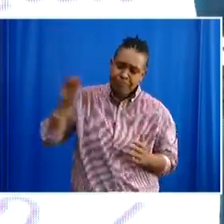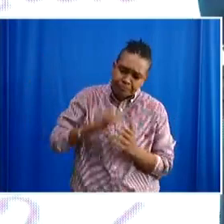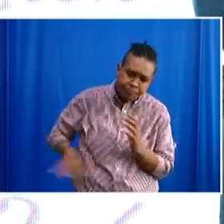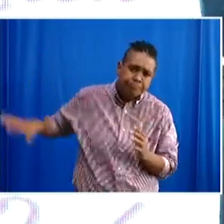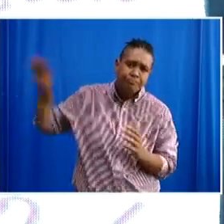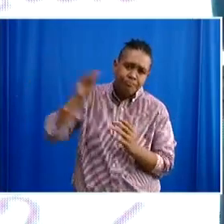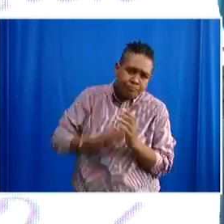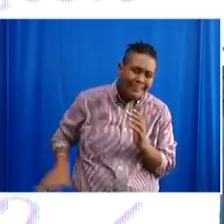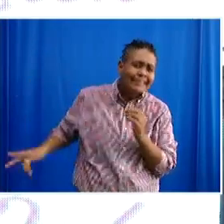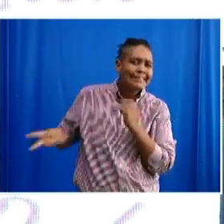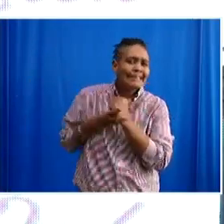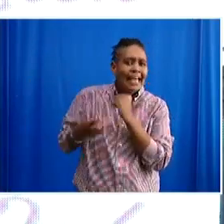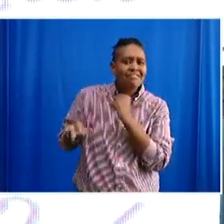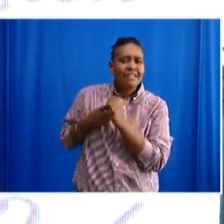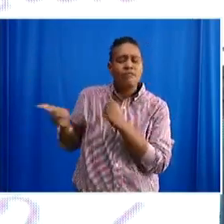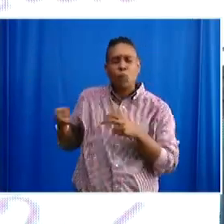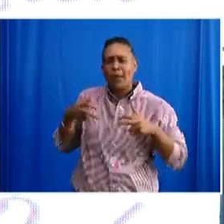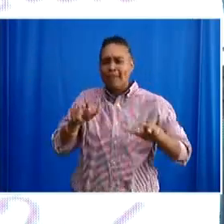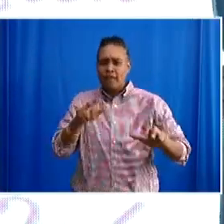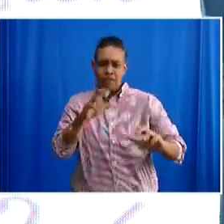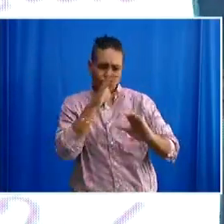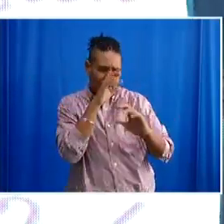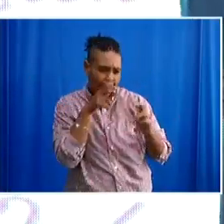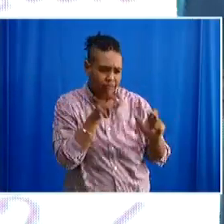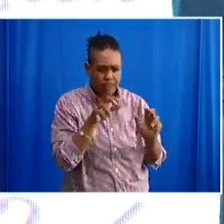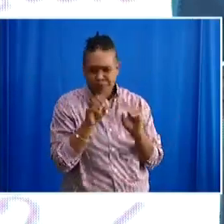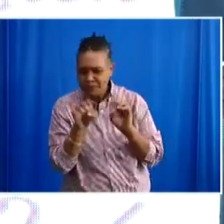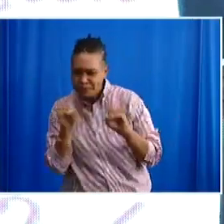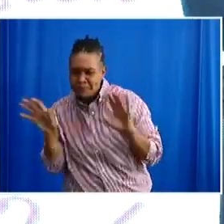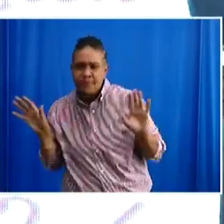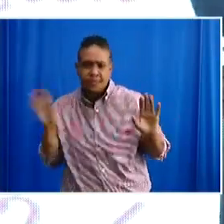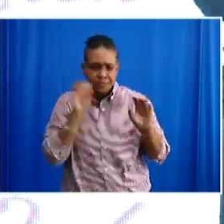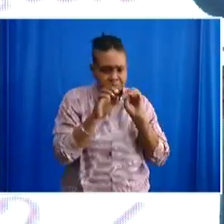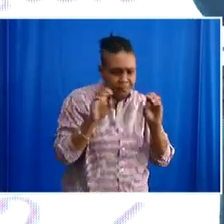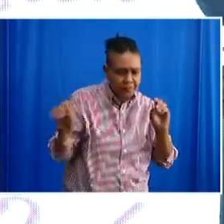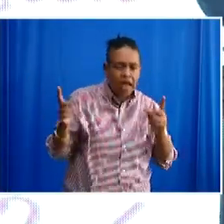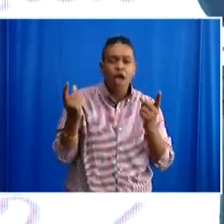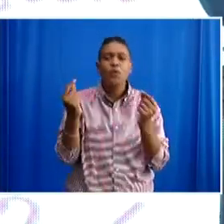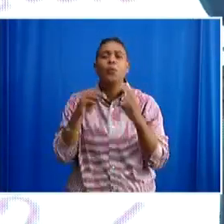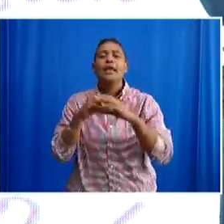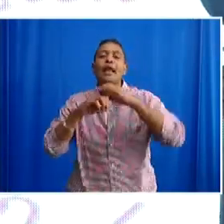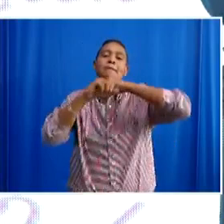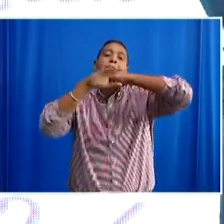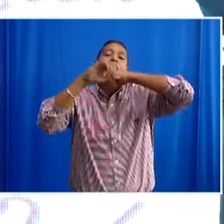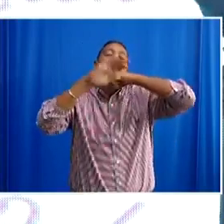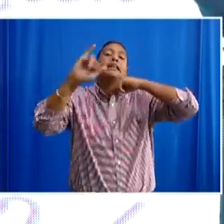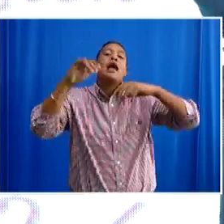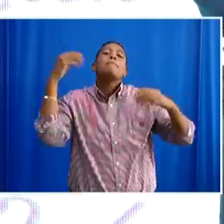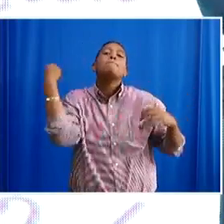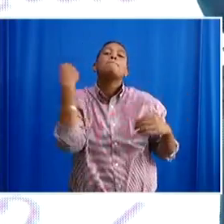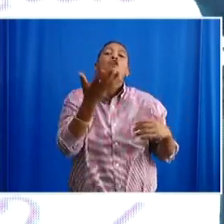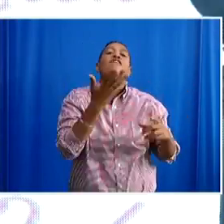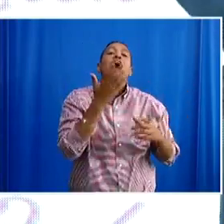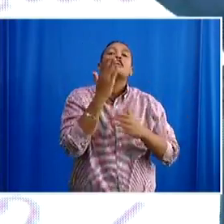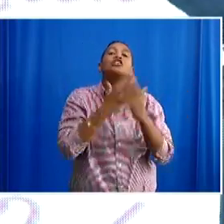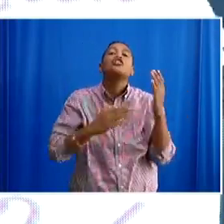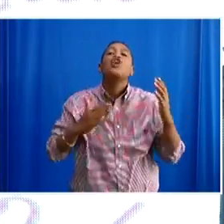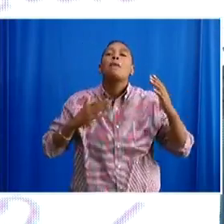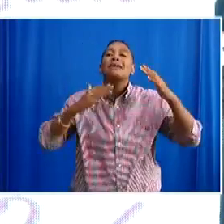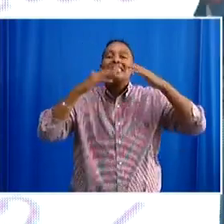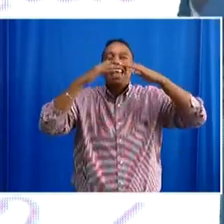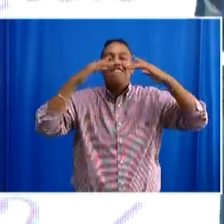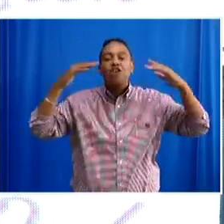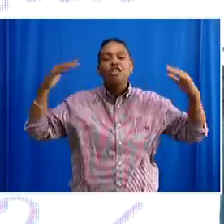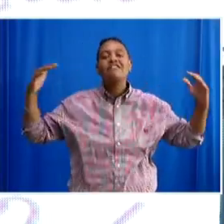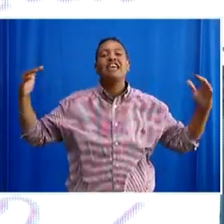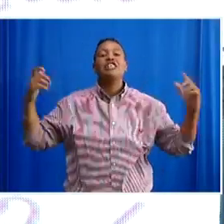You invest it prudently, and you do so in markets that provide some degree of